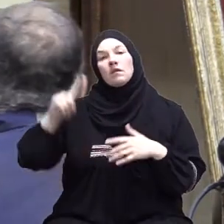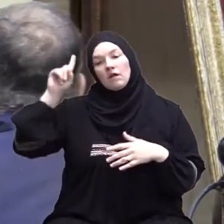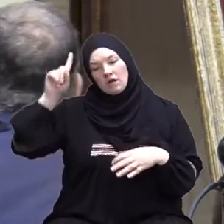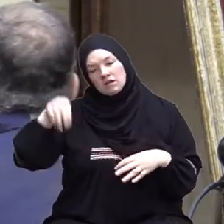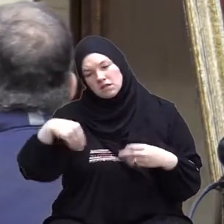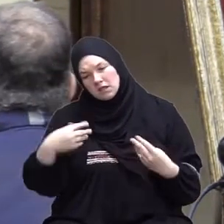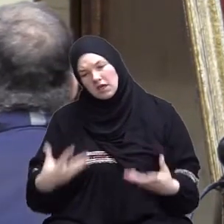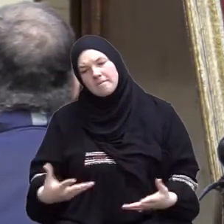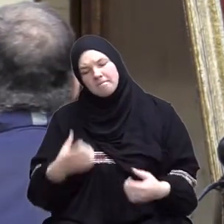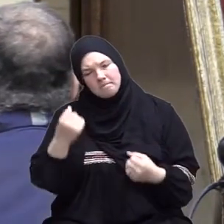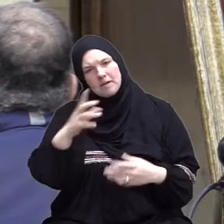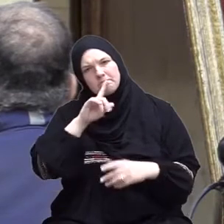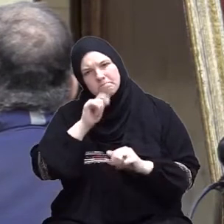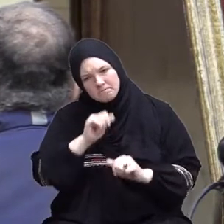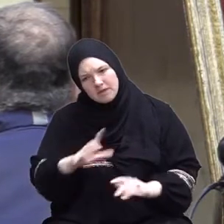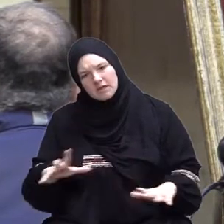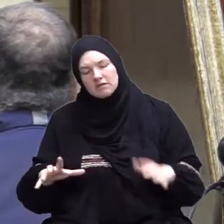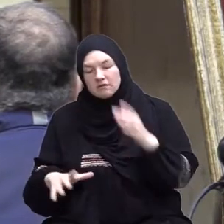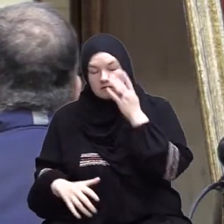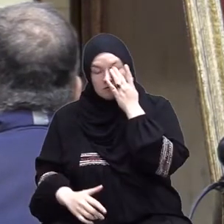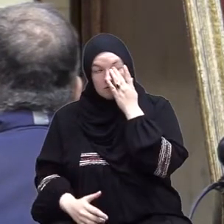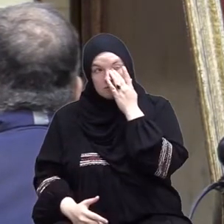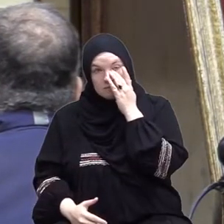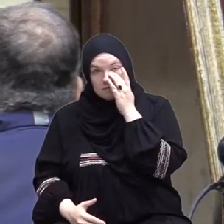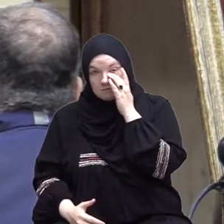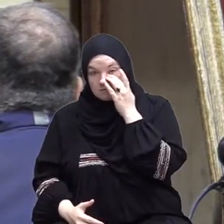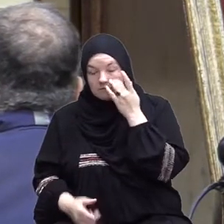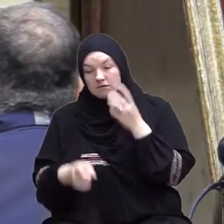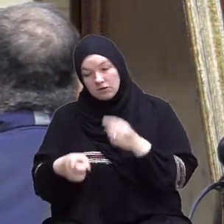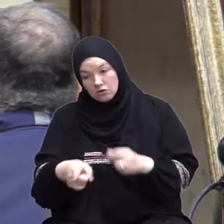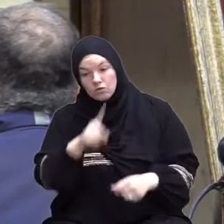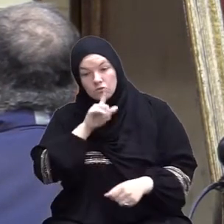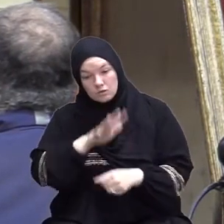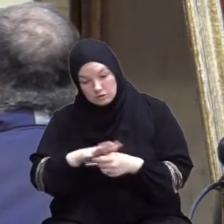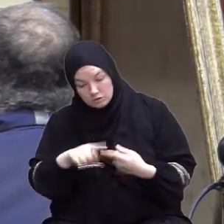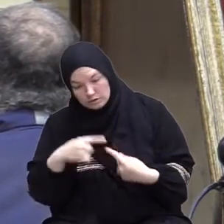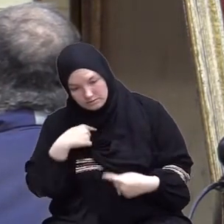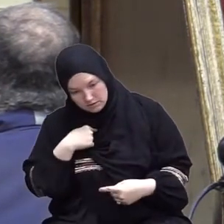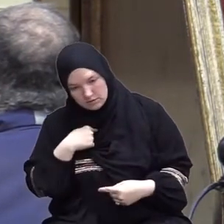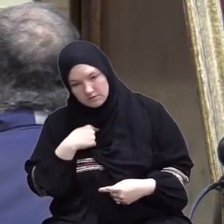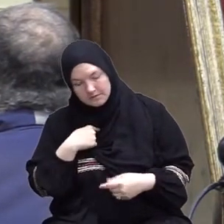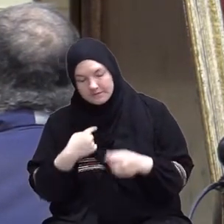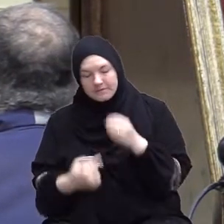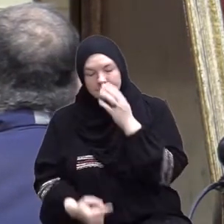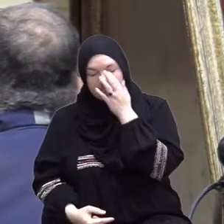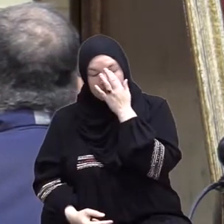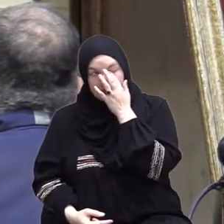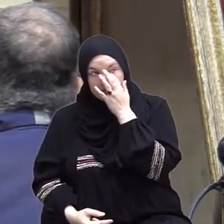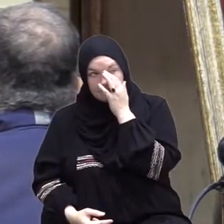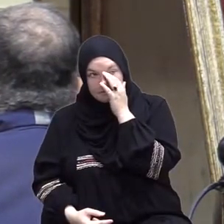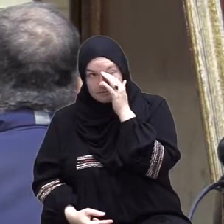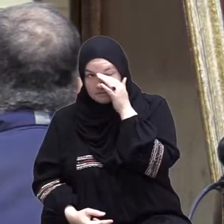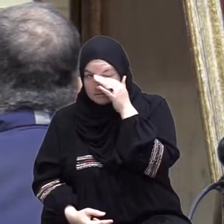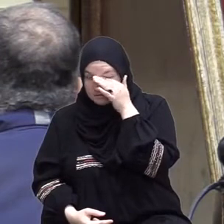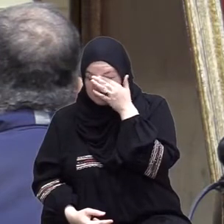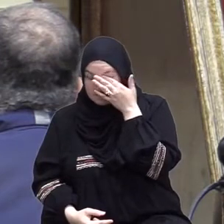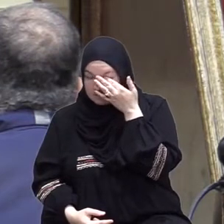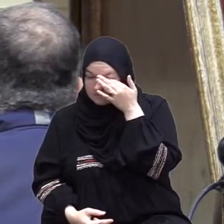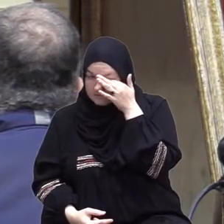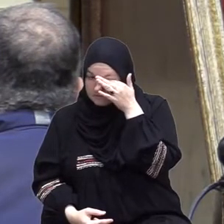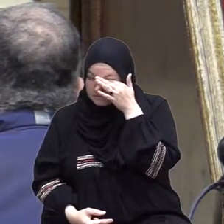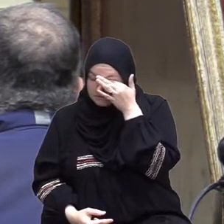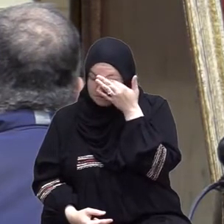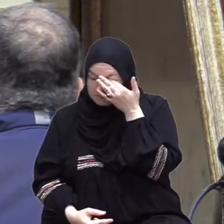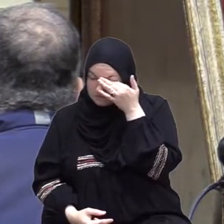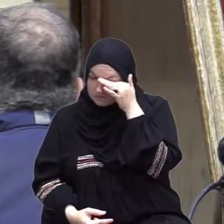and fulfill my covenant I took from you, and I fulfill the covenant or your covenant I conferred upon